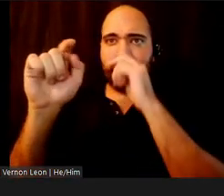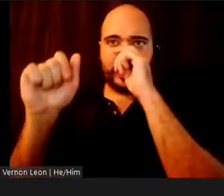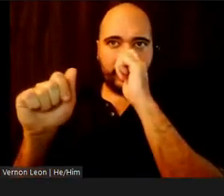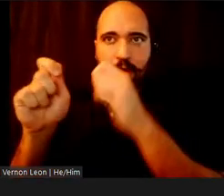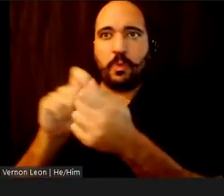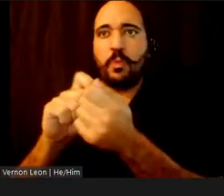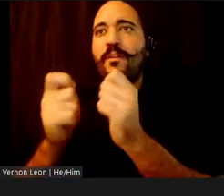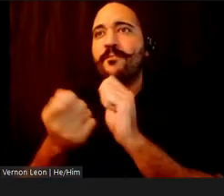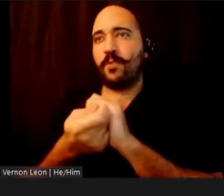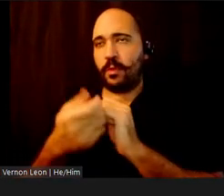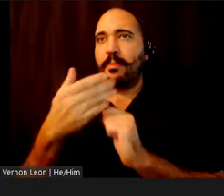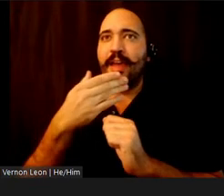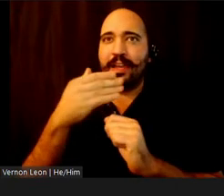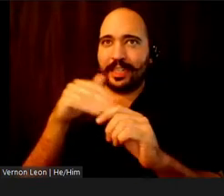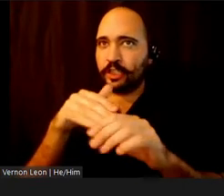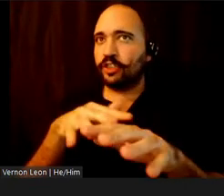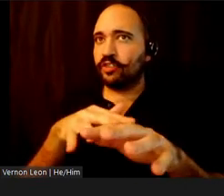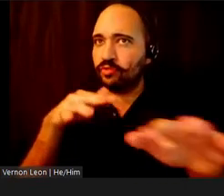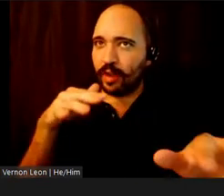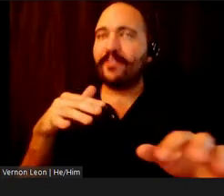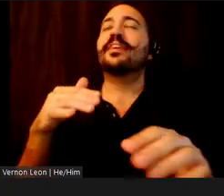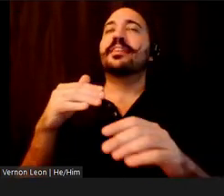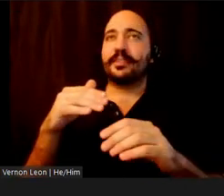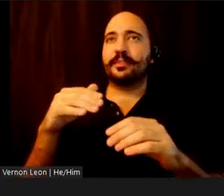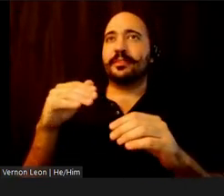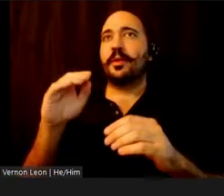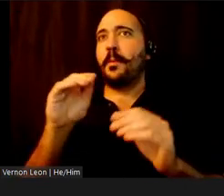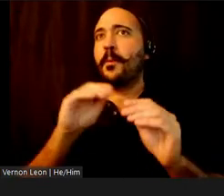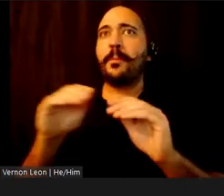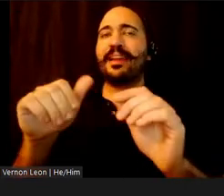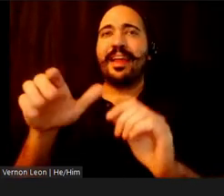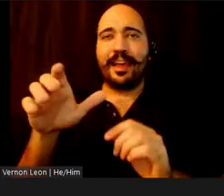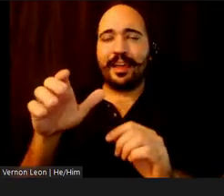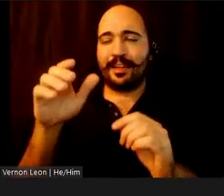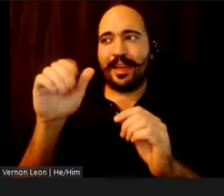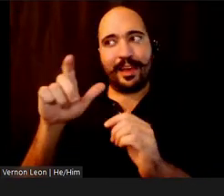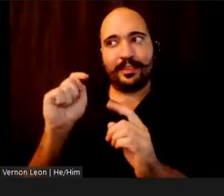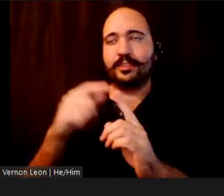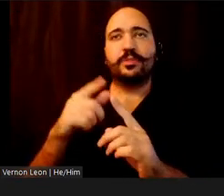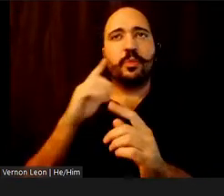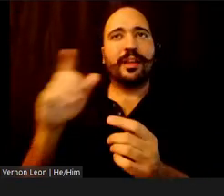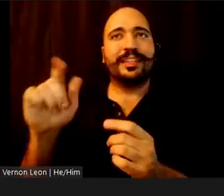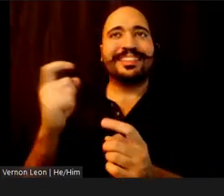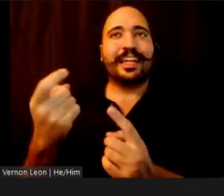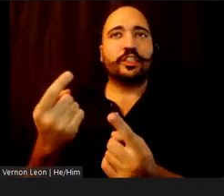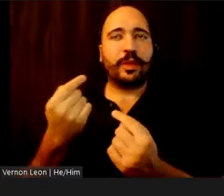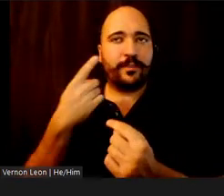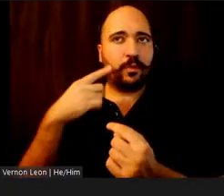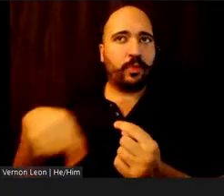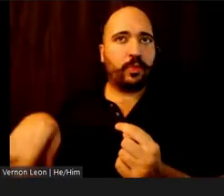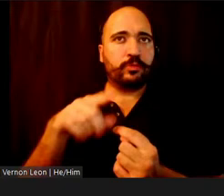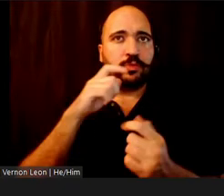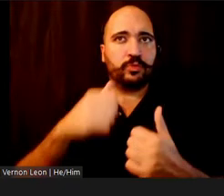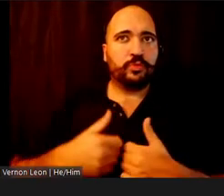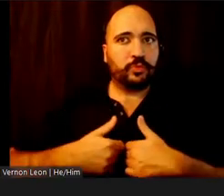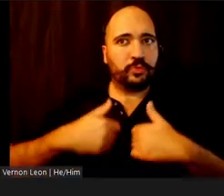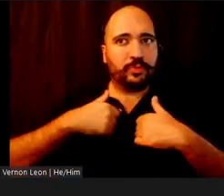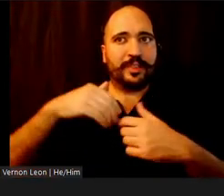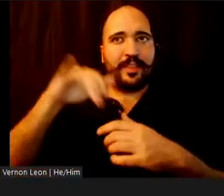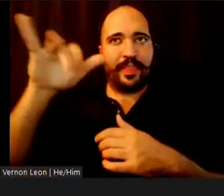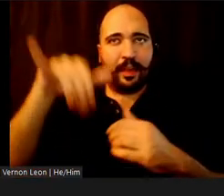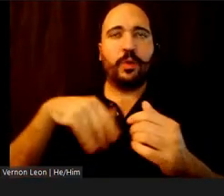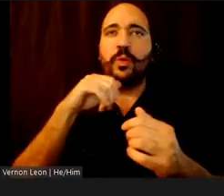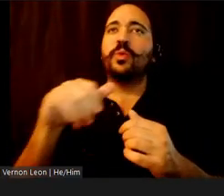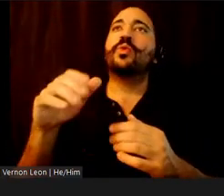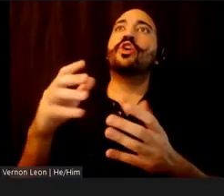Act provides a tax credit for those individuals whose primary residence is within the Central Business District and whose New York adjusted gross income is less than $60